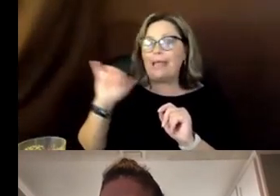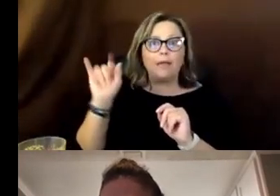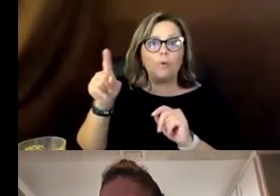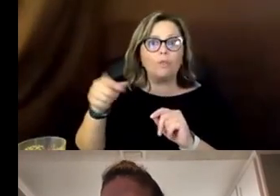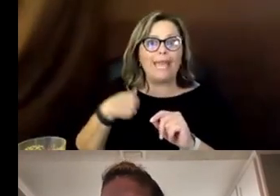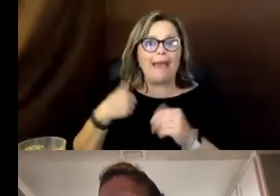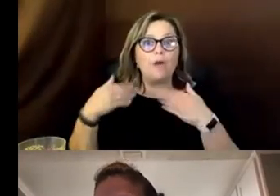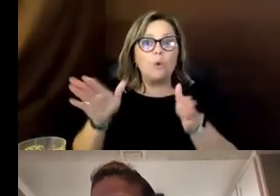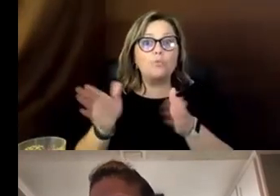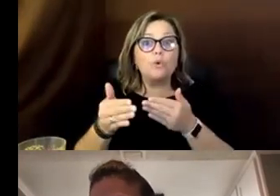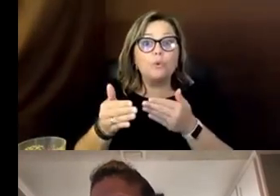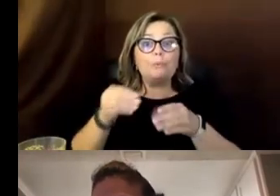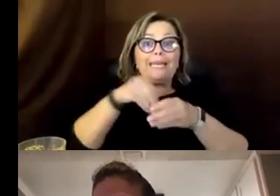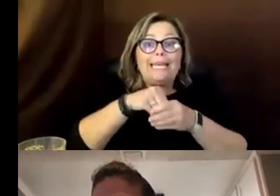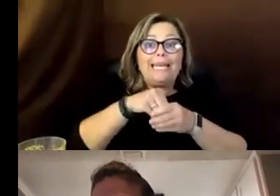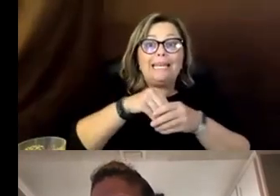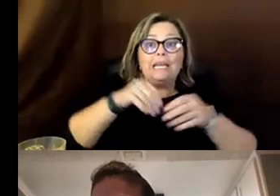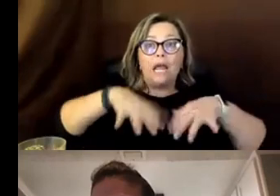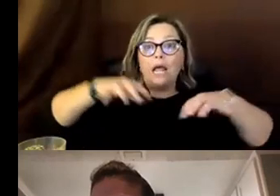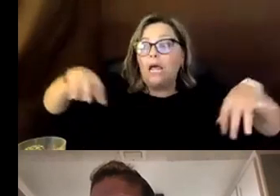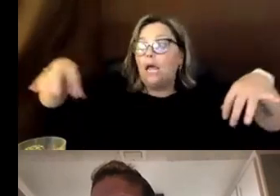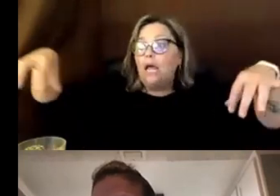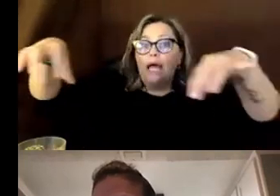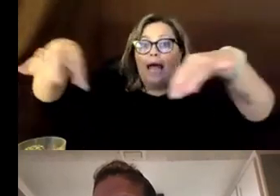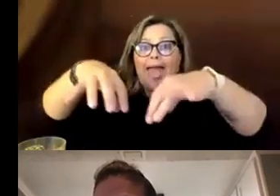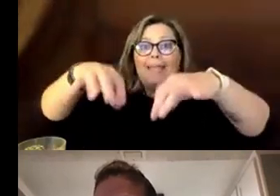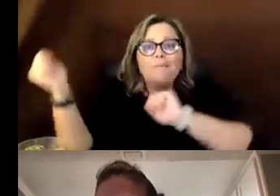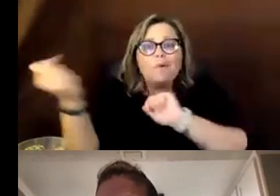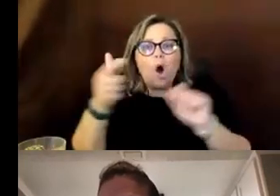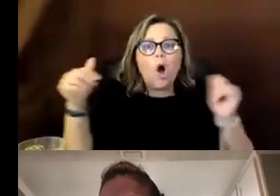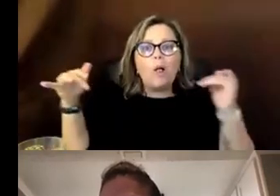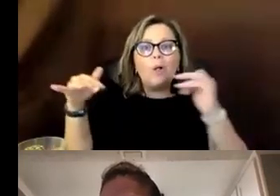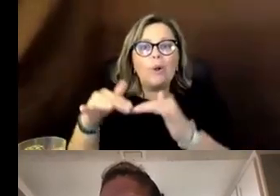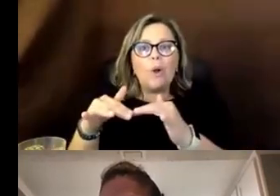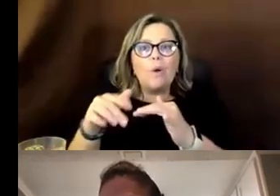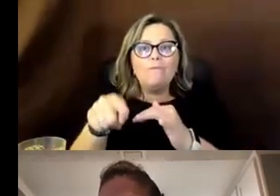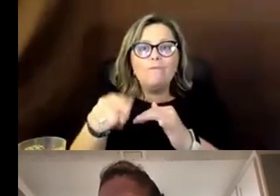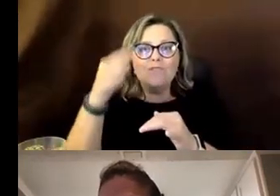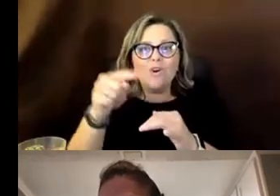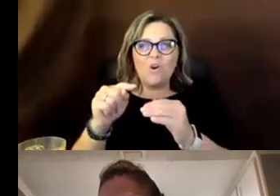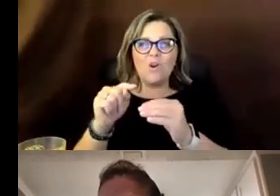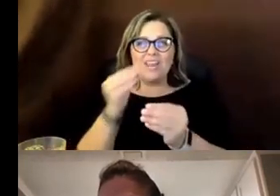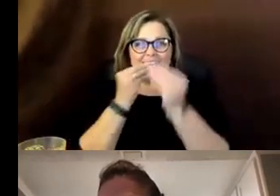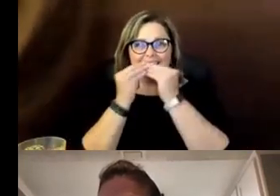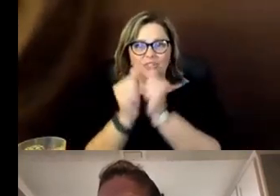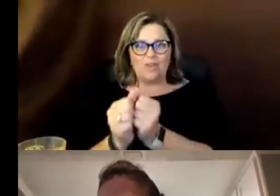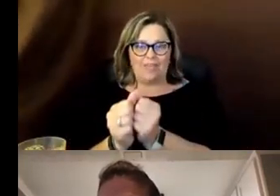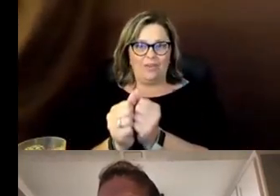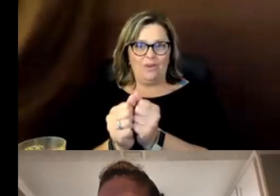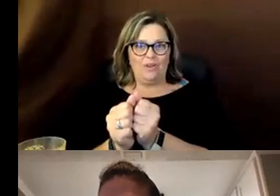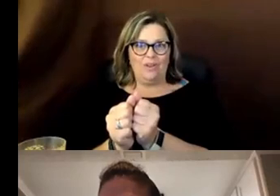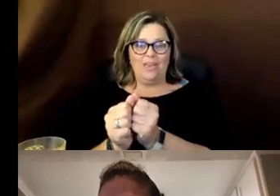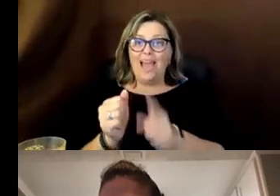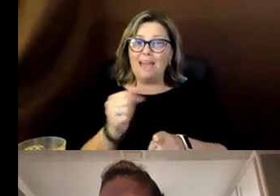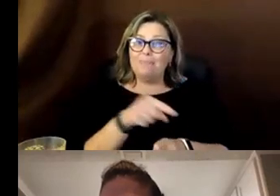think differently about how we house people, because there are many seniors that are quite